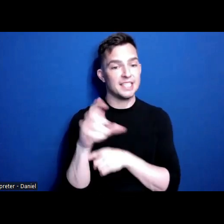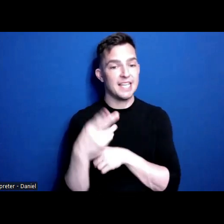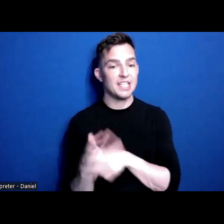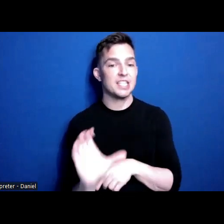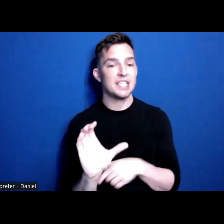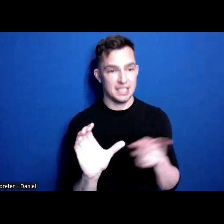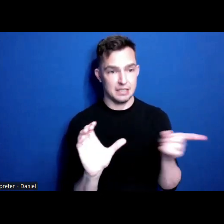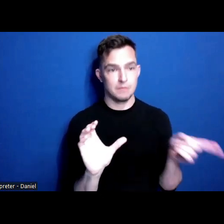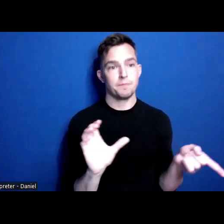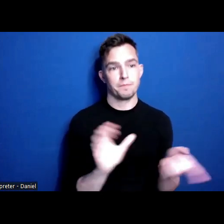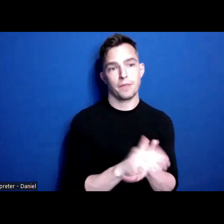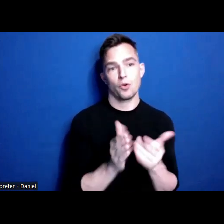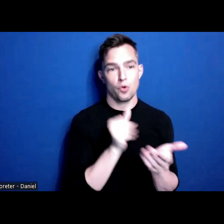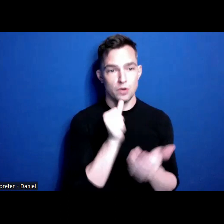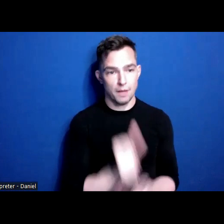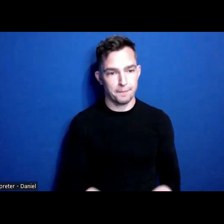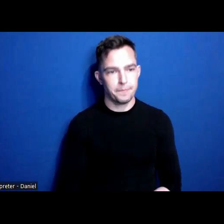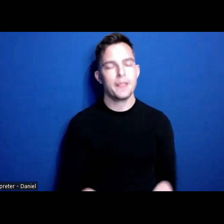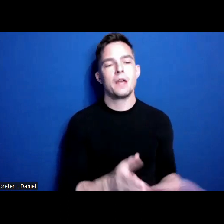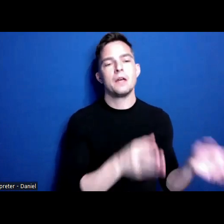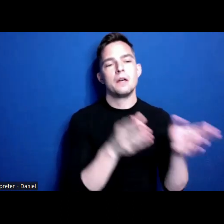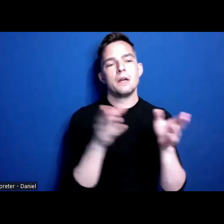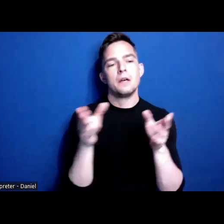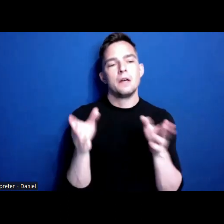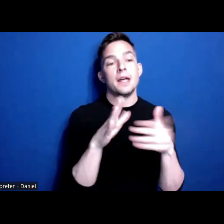CCBHC. Next slide, please.